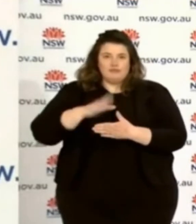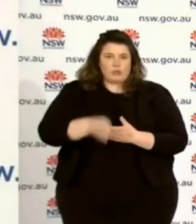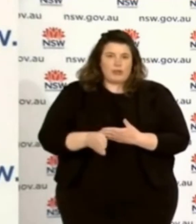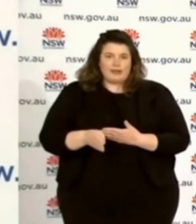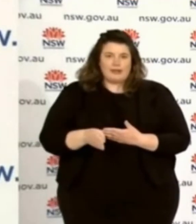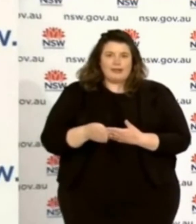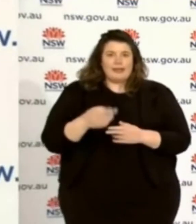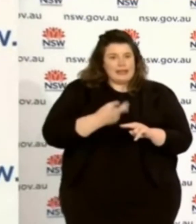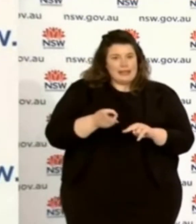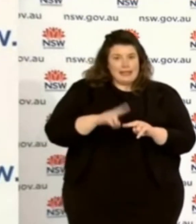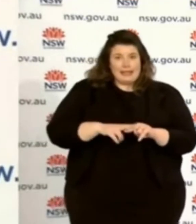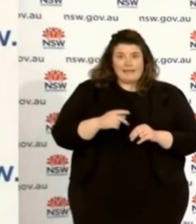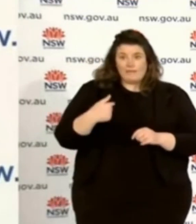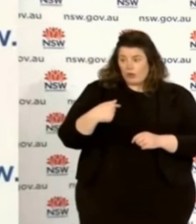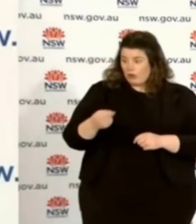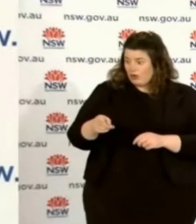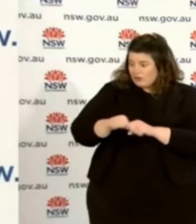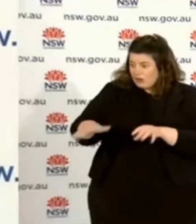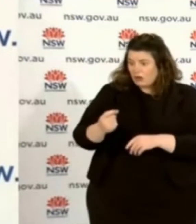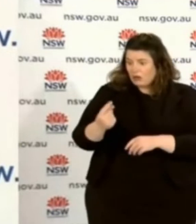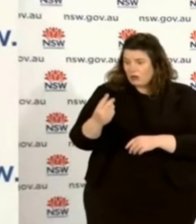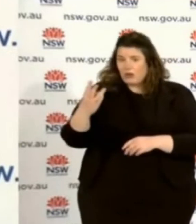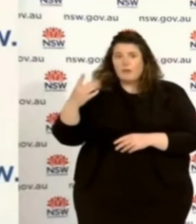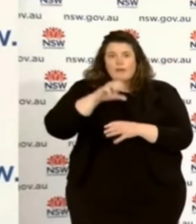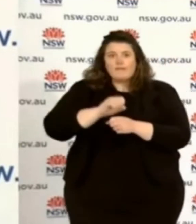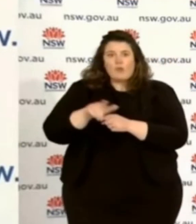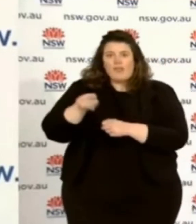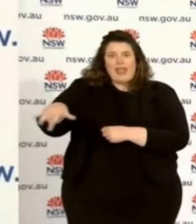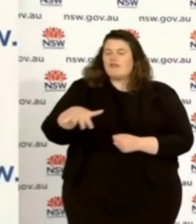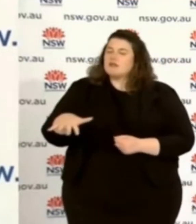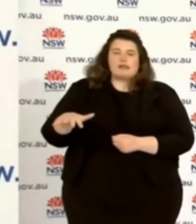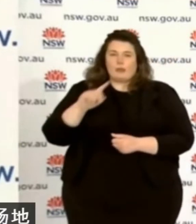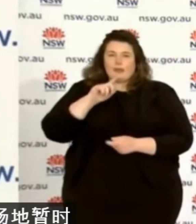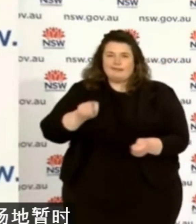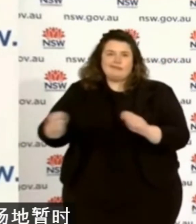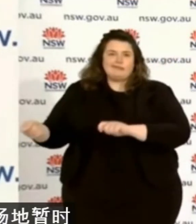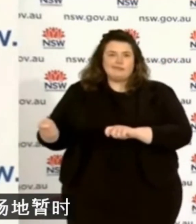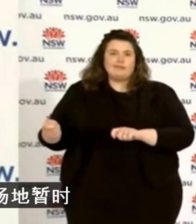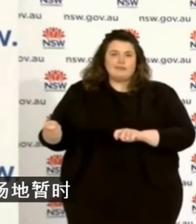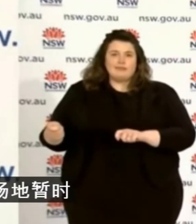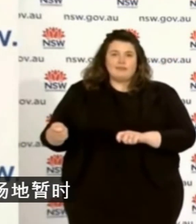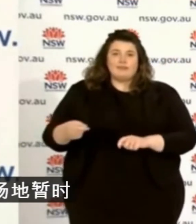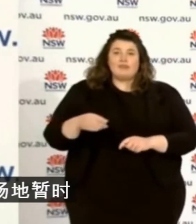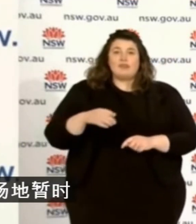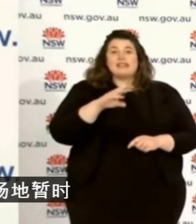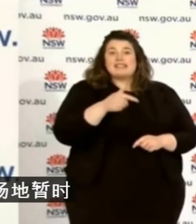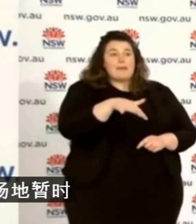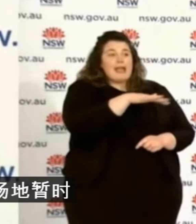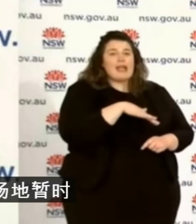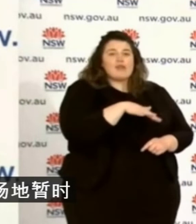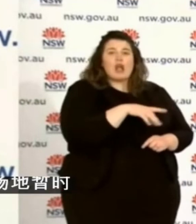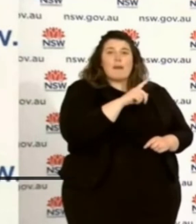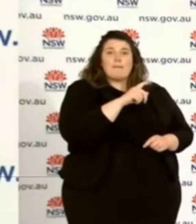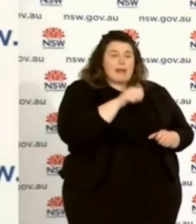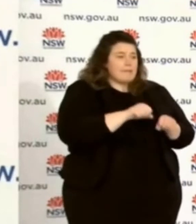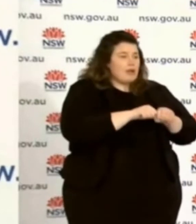if health advises there's a risk or there's been an outbreak. As we've seen now, venues are temporarily closed, cleaned out and then